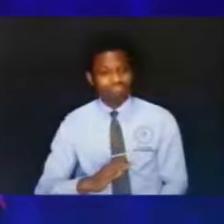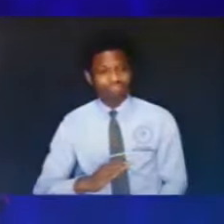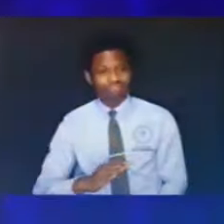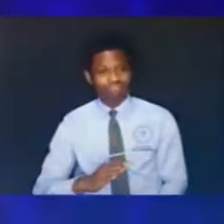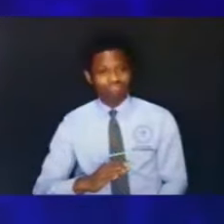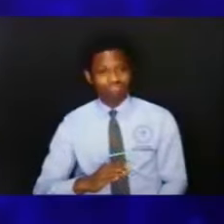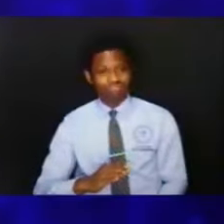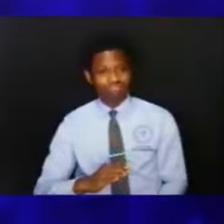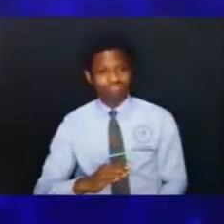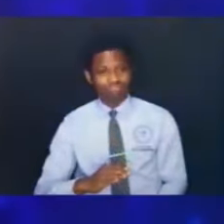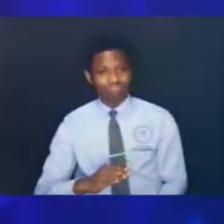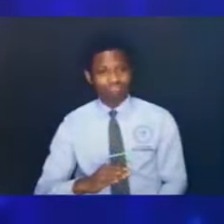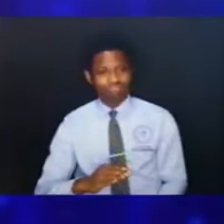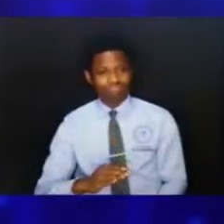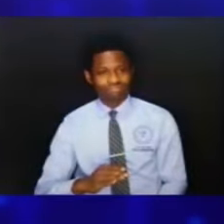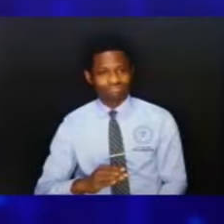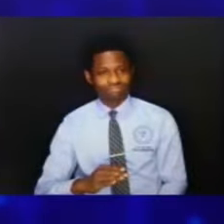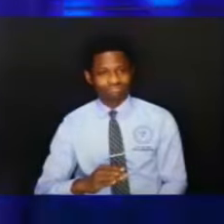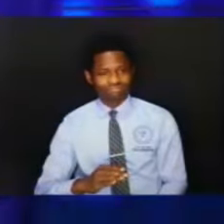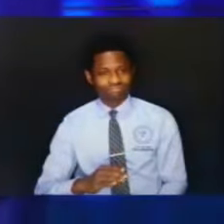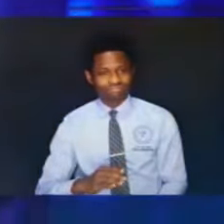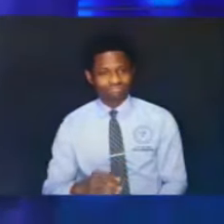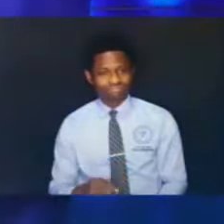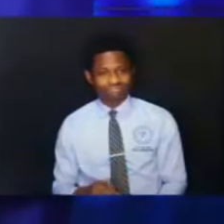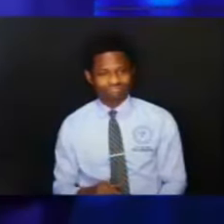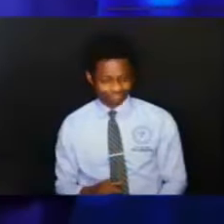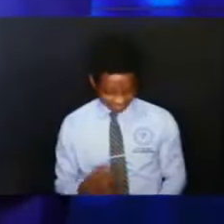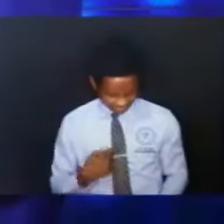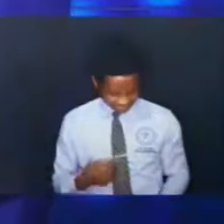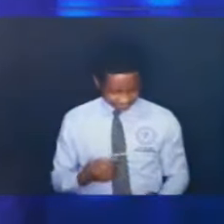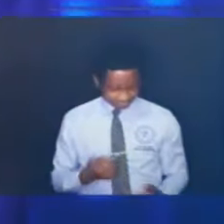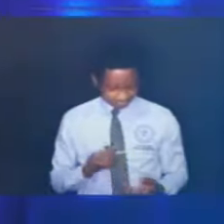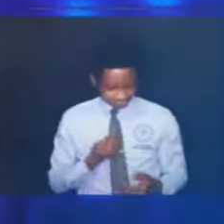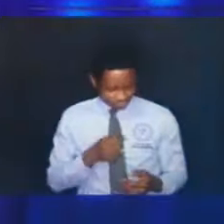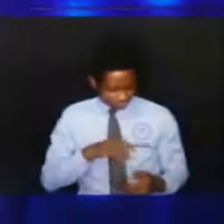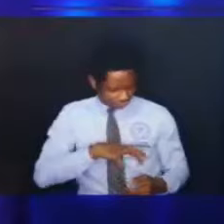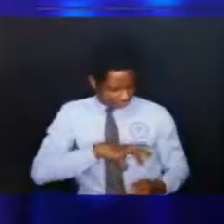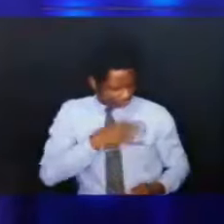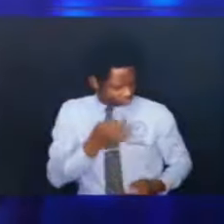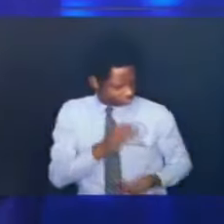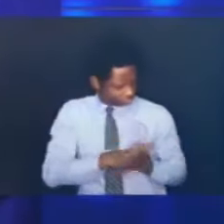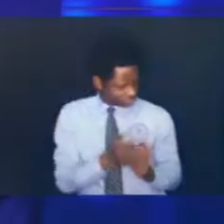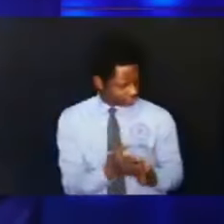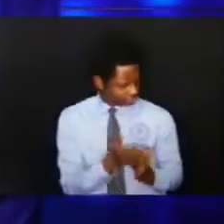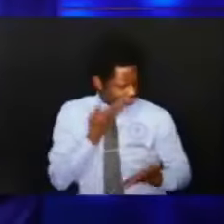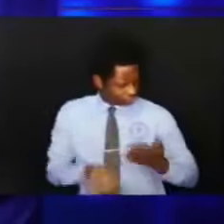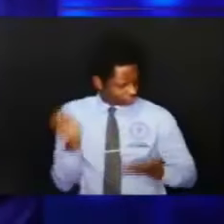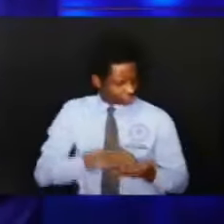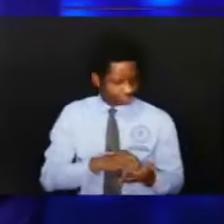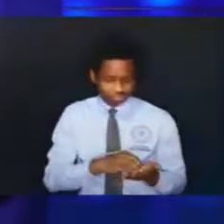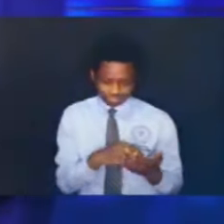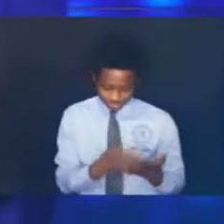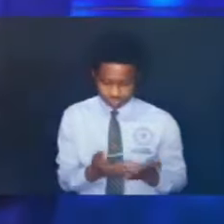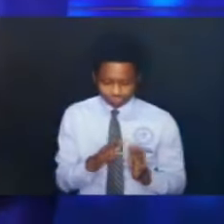wanya and the spirit that is born again, truly penitent spirit, and send these books